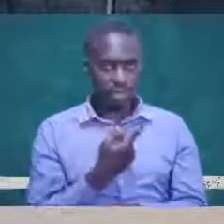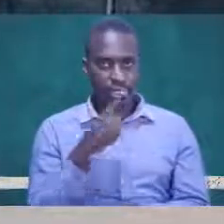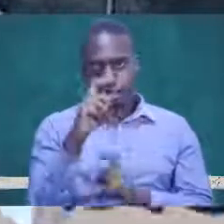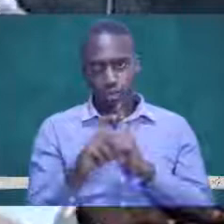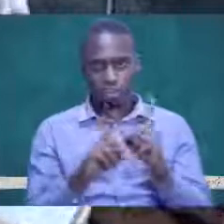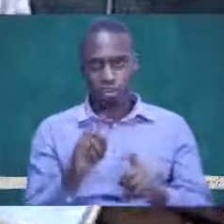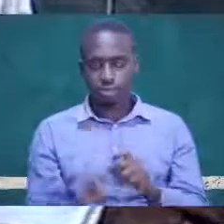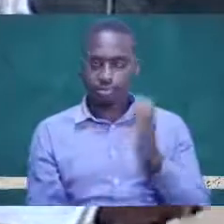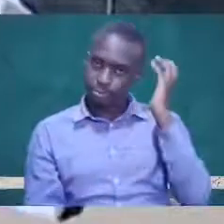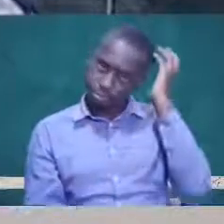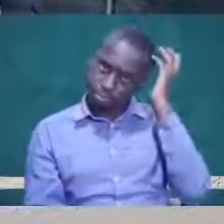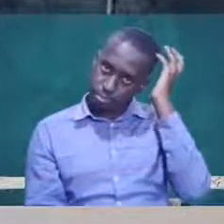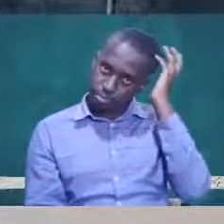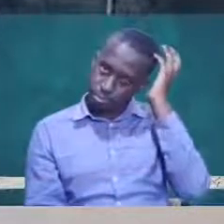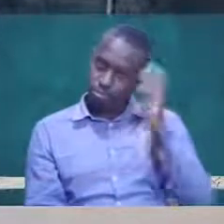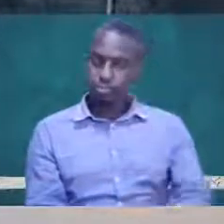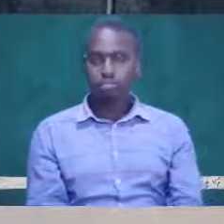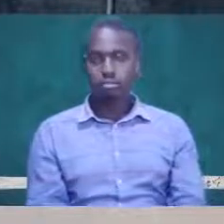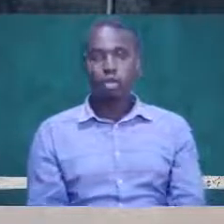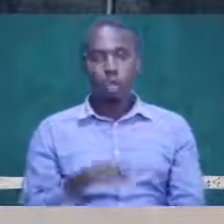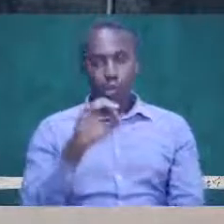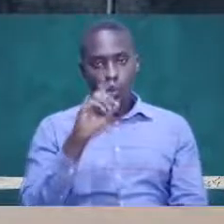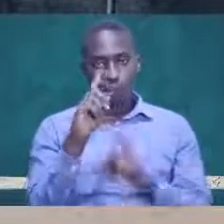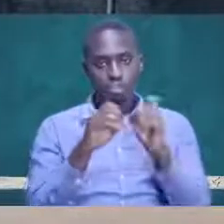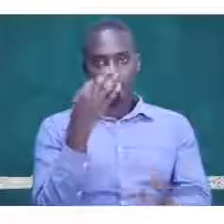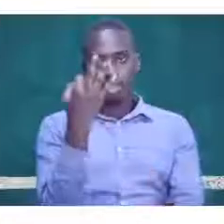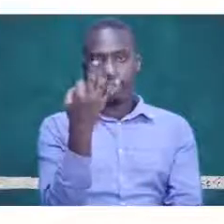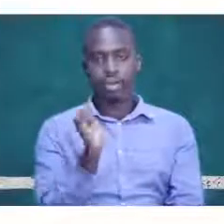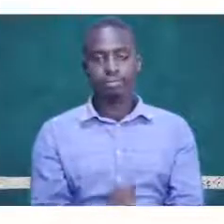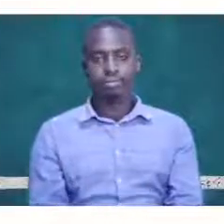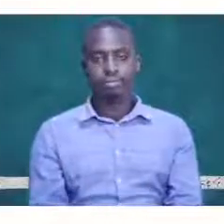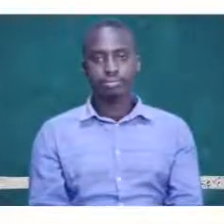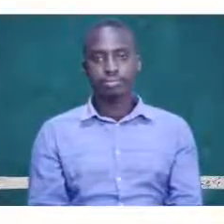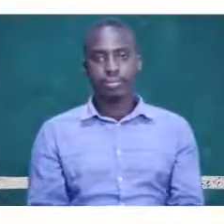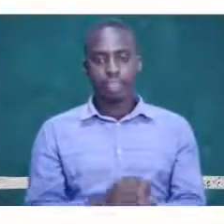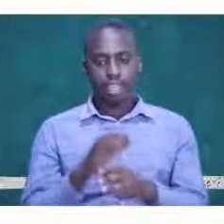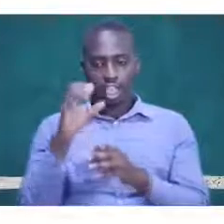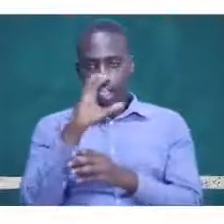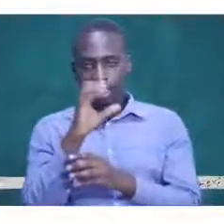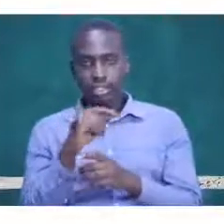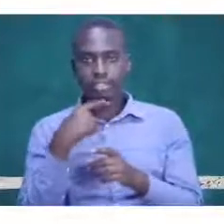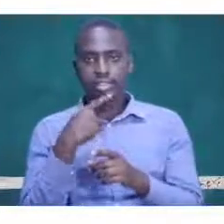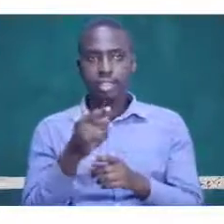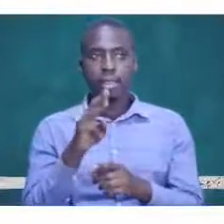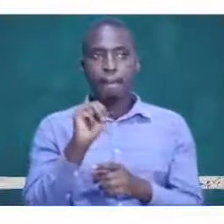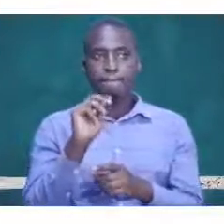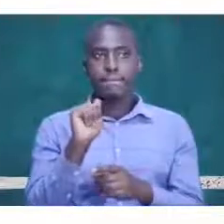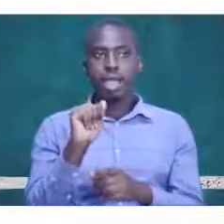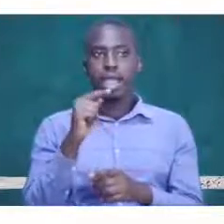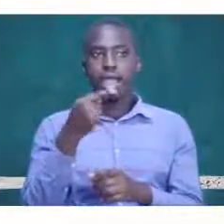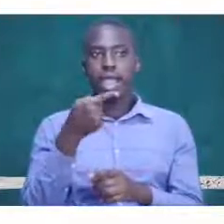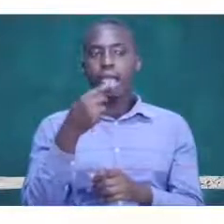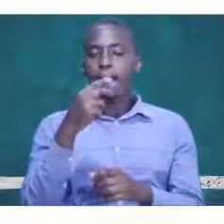question. On the third question, calculate the magnitude of the